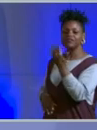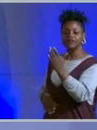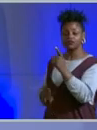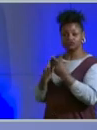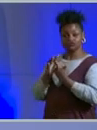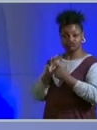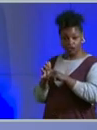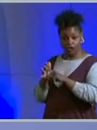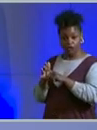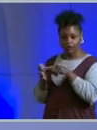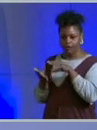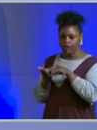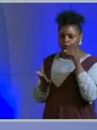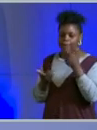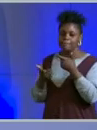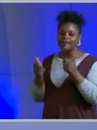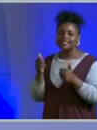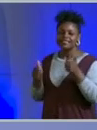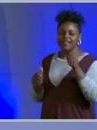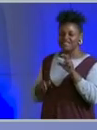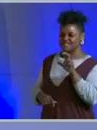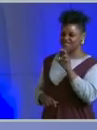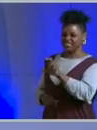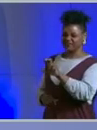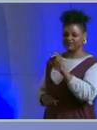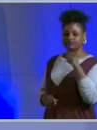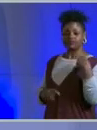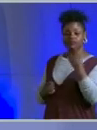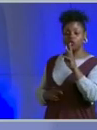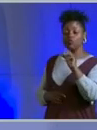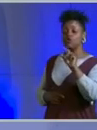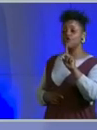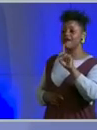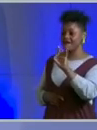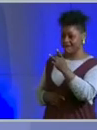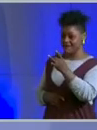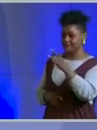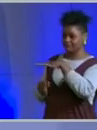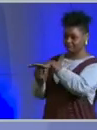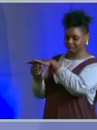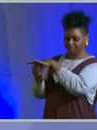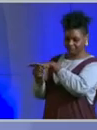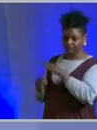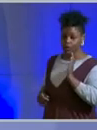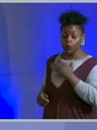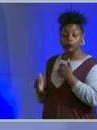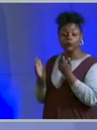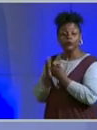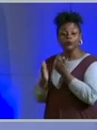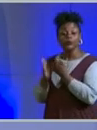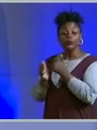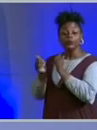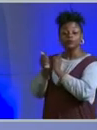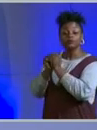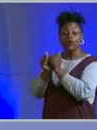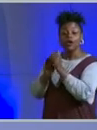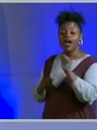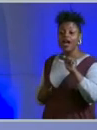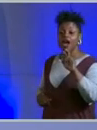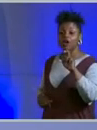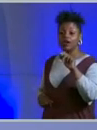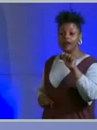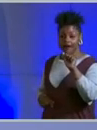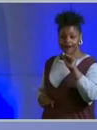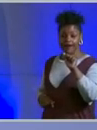made one of the biggest investments in Ward 8 to create an entertainment and sports arena and have it open at the end of our first